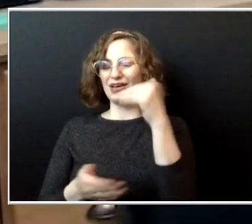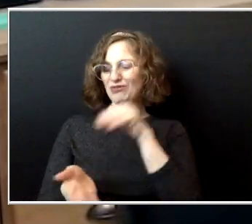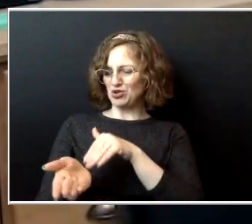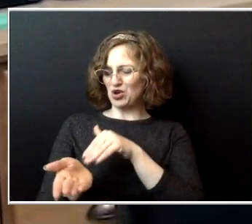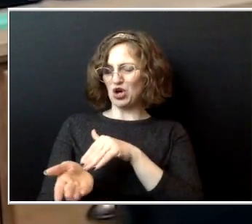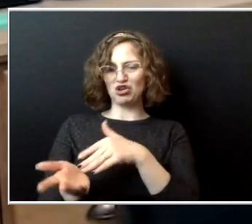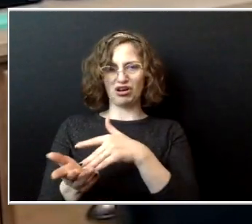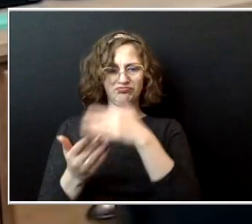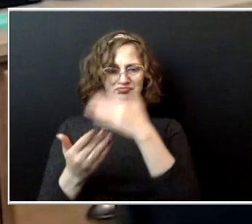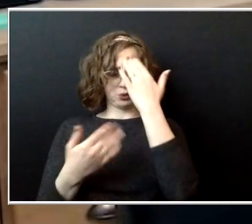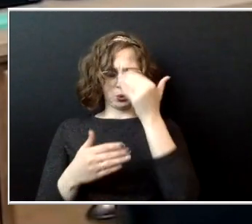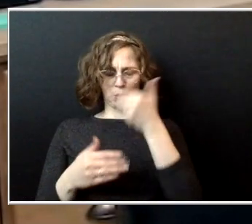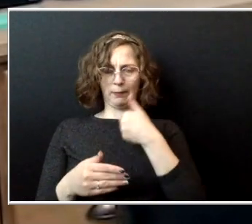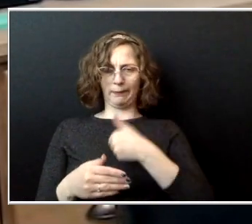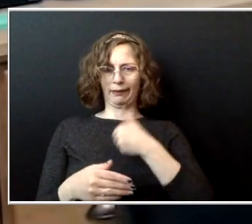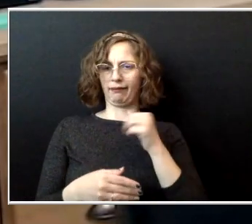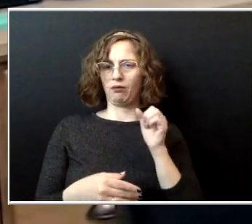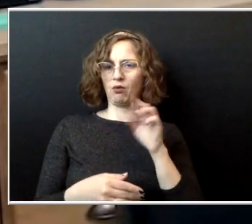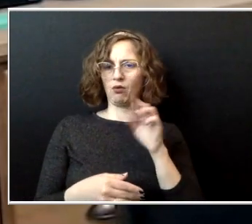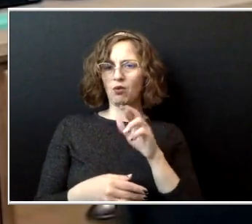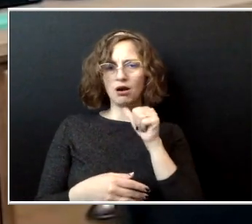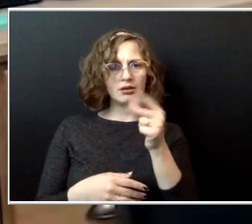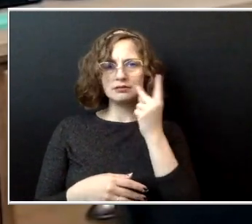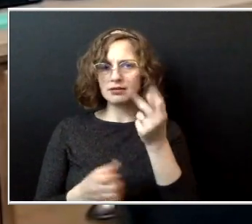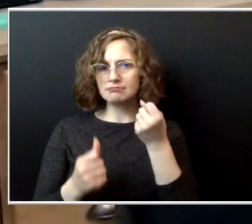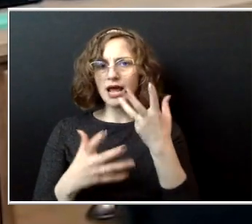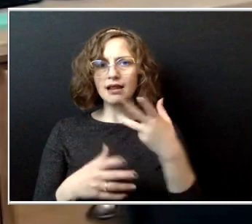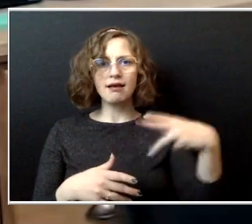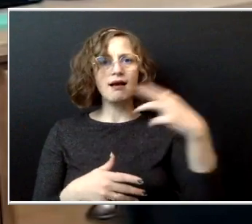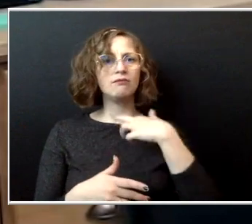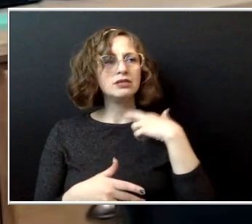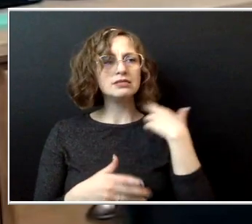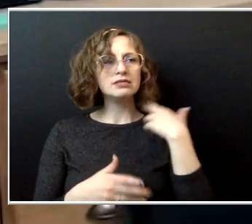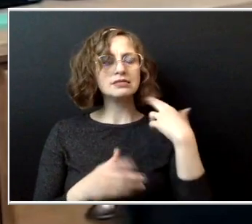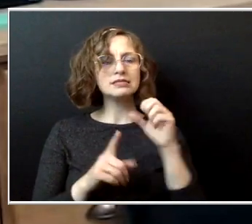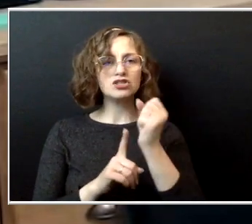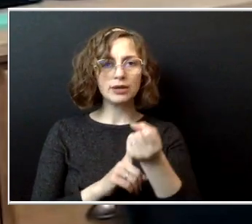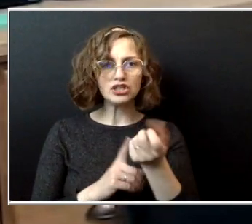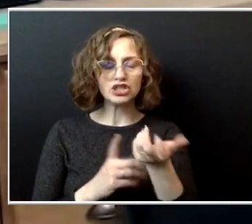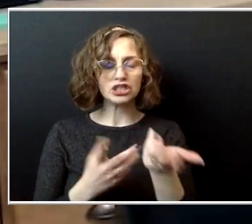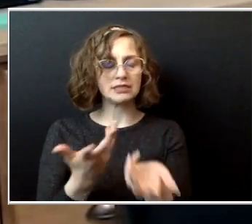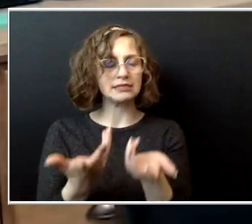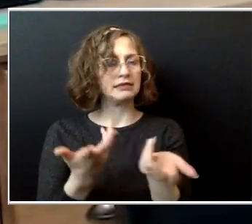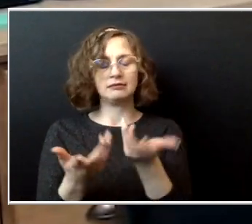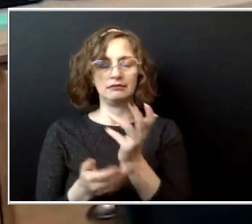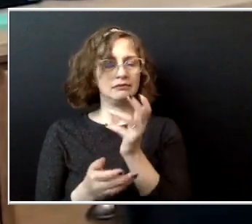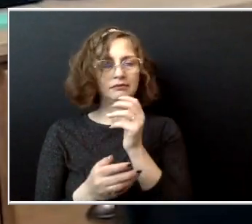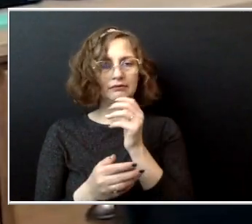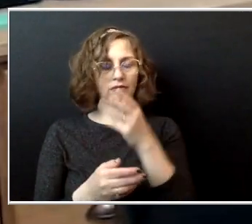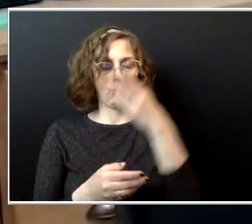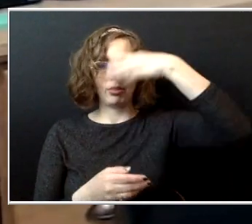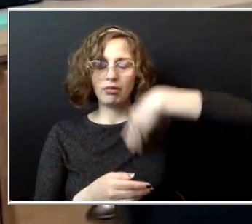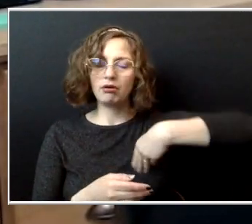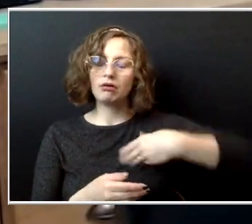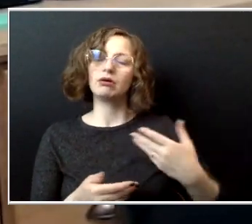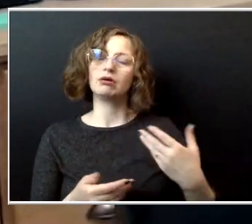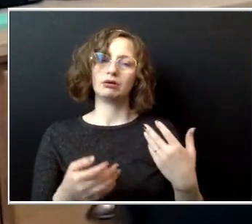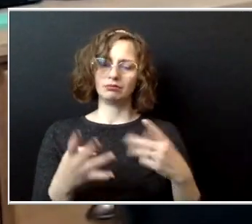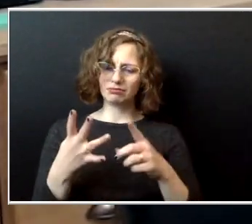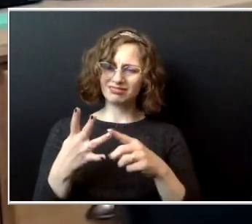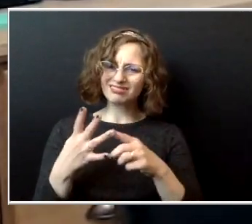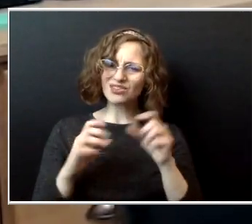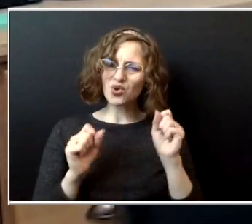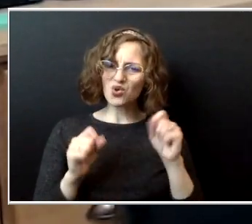a lot of those situations isn't going to be able to recognize. And that baby could have died. And so going into my 4th, I